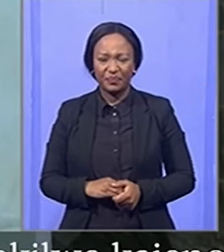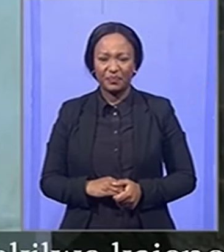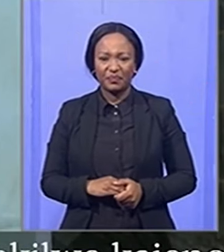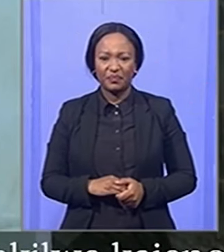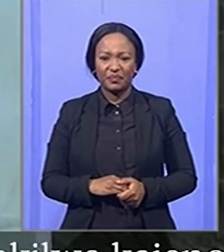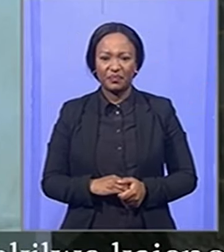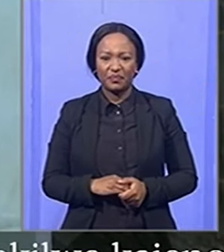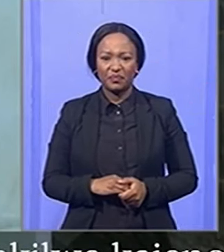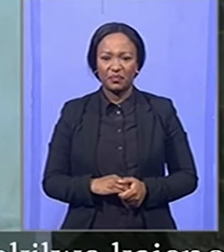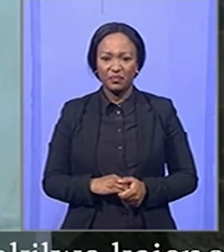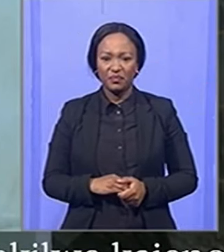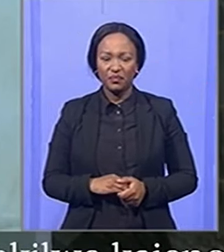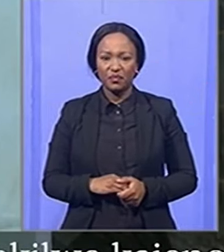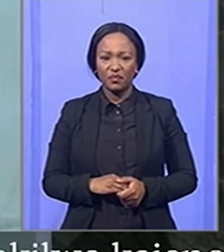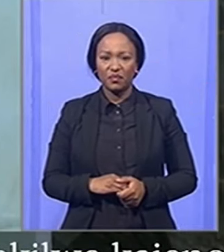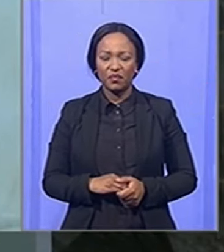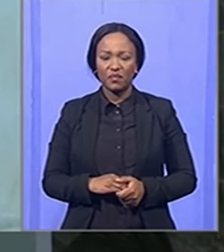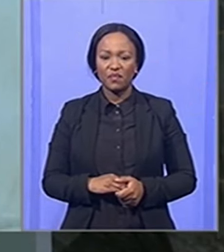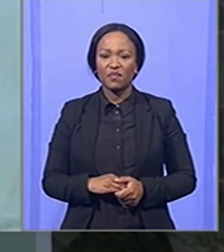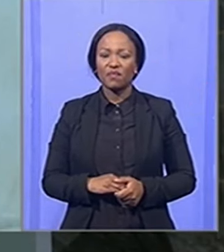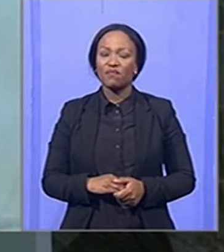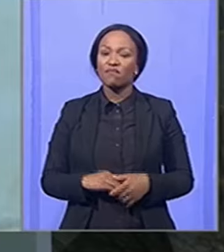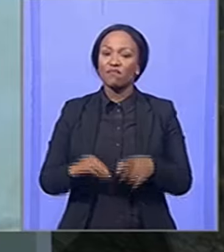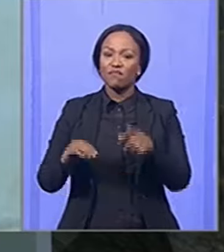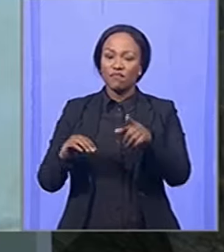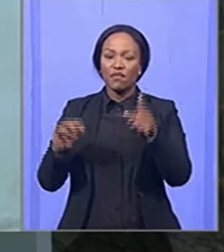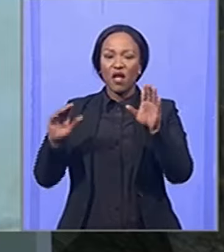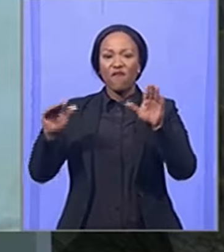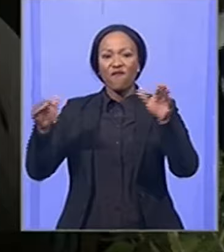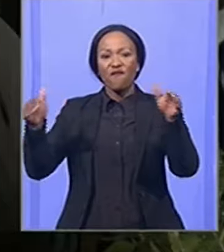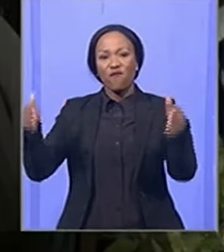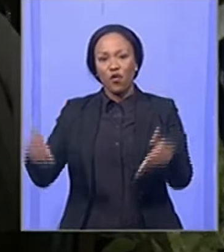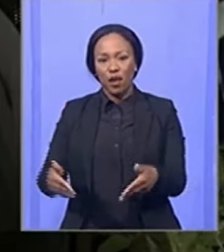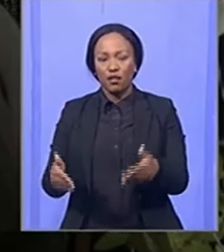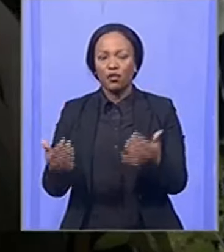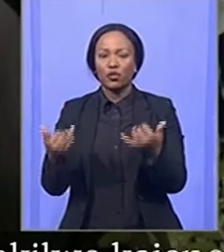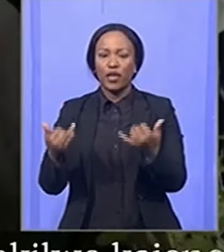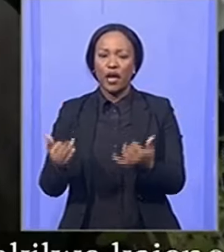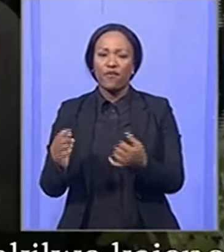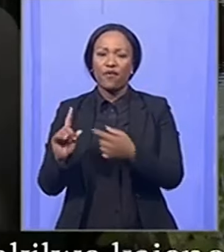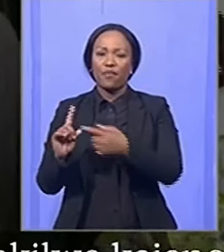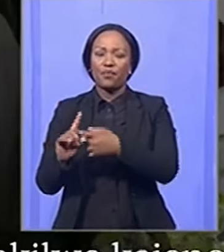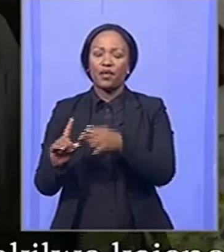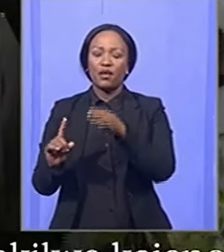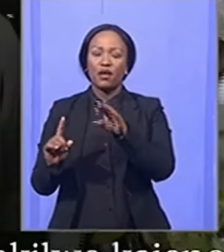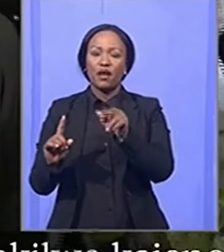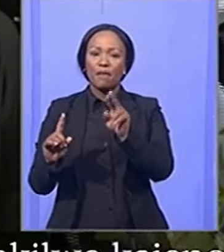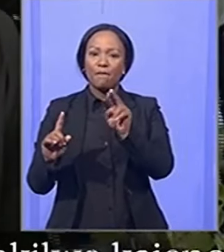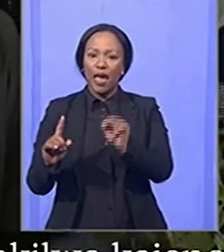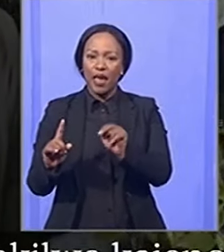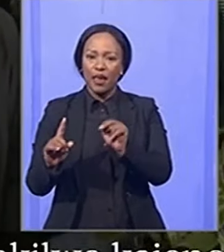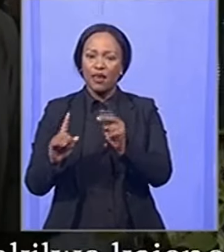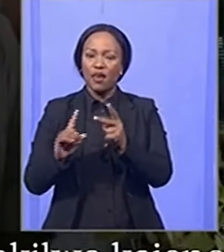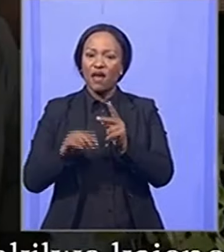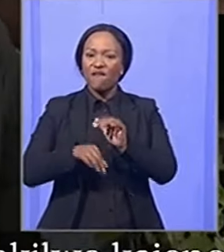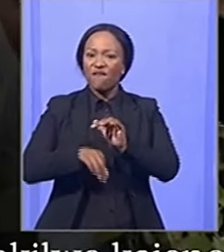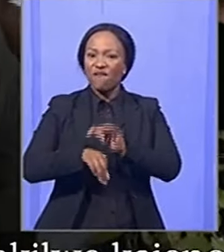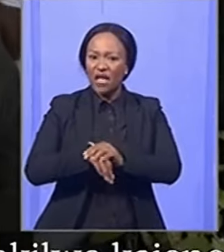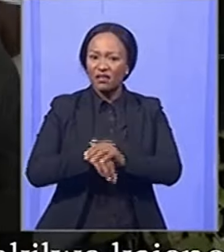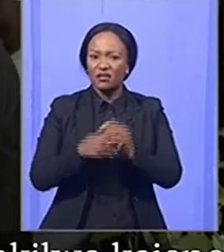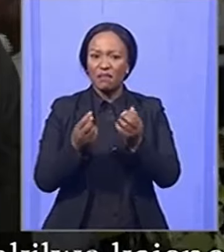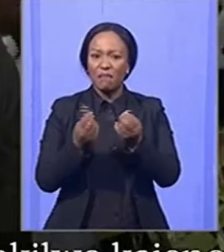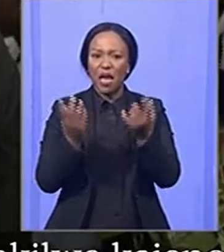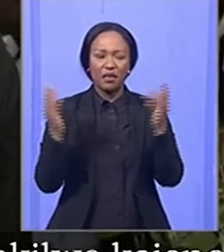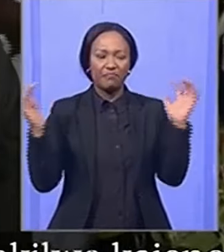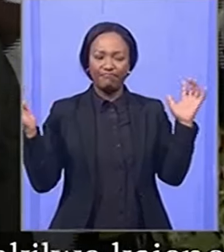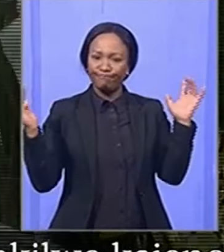Go rena mo wa kutlo botlhoko kwa tirelong ya phitlho ya ga Ben Yawa. Ditsala le badira mmogo ba tlile ka bontsi go tla go